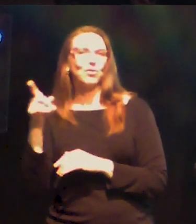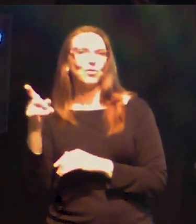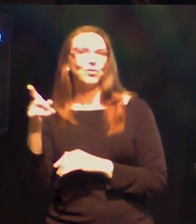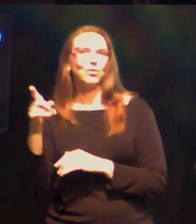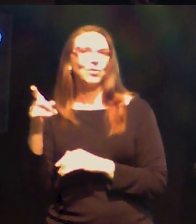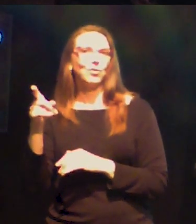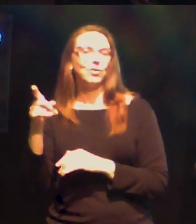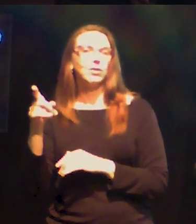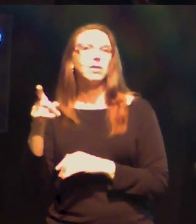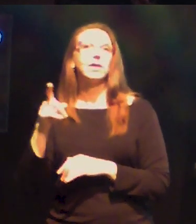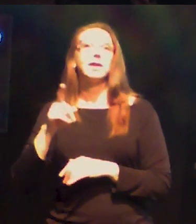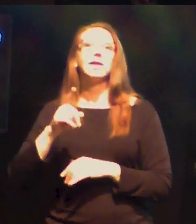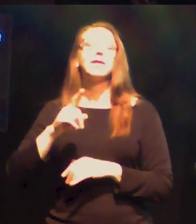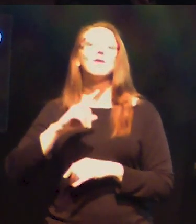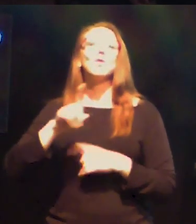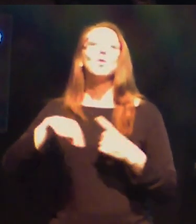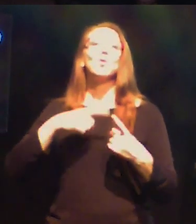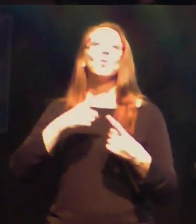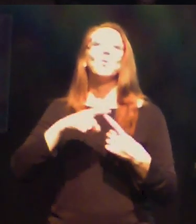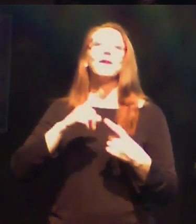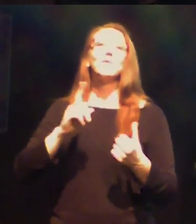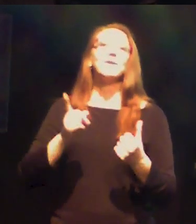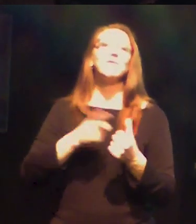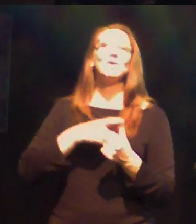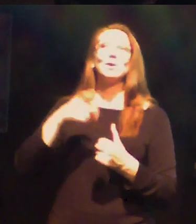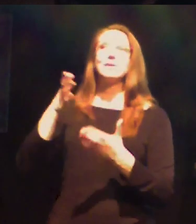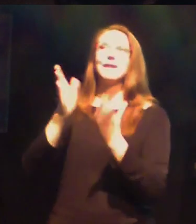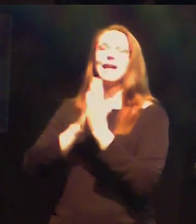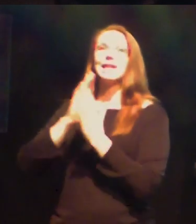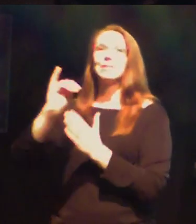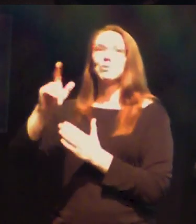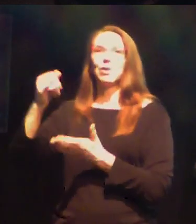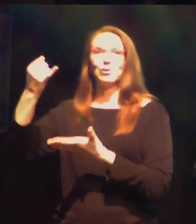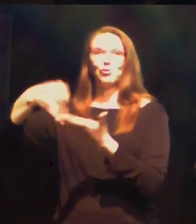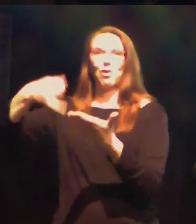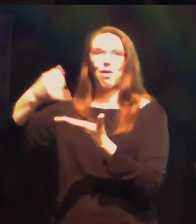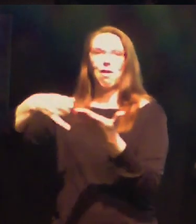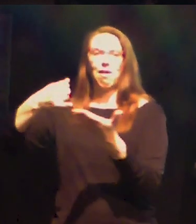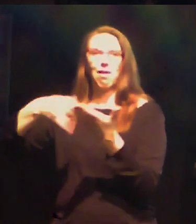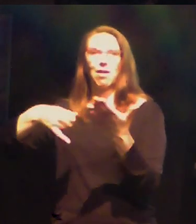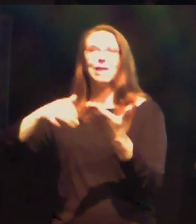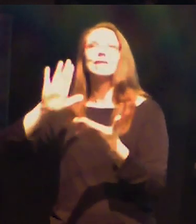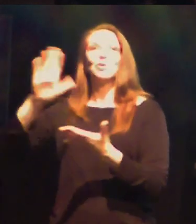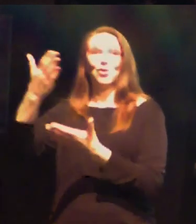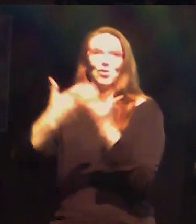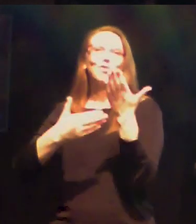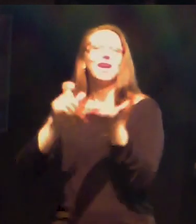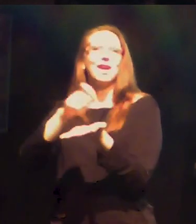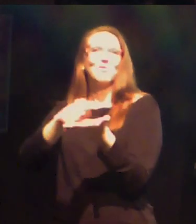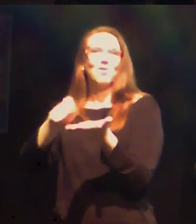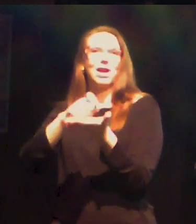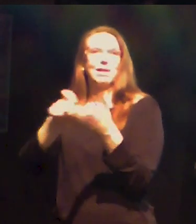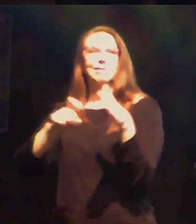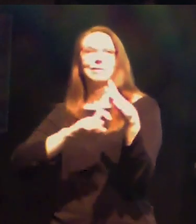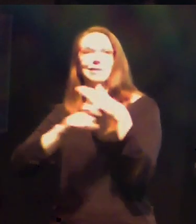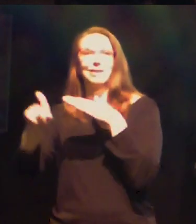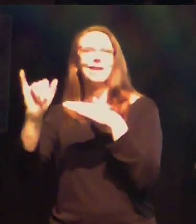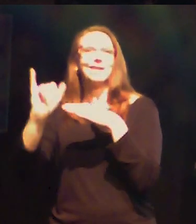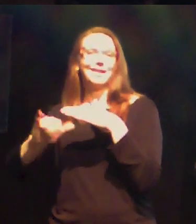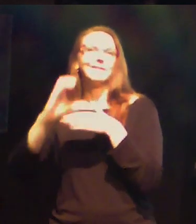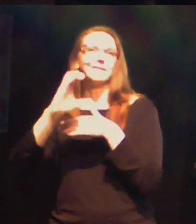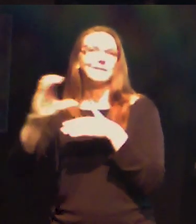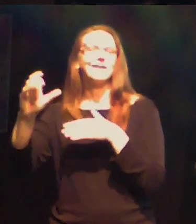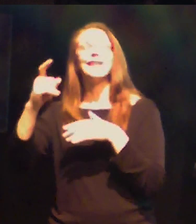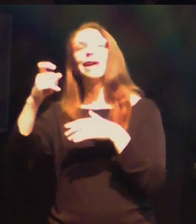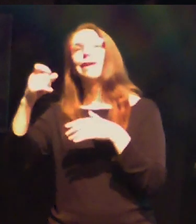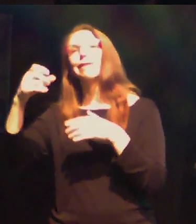And so when he first asked Michelle to draw things, she did that. And it's actually in her handwriting and is scanned up here in the film for us to